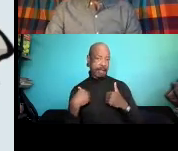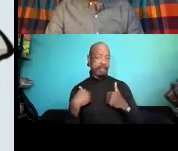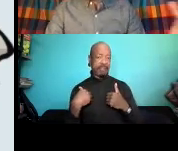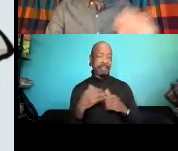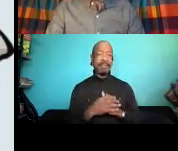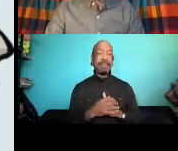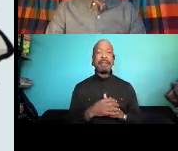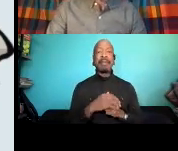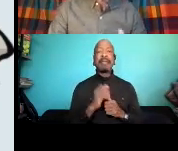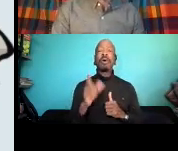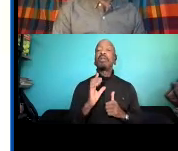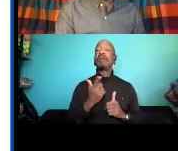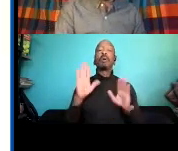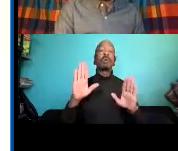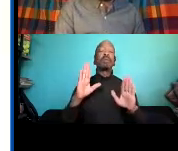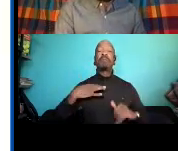all of our wonderful volunteers.